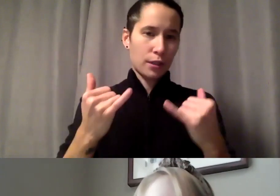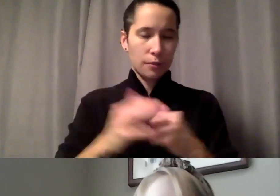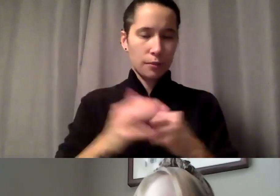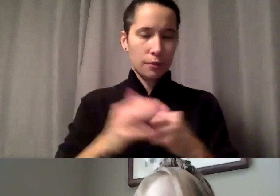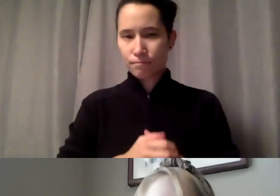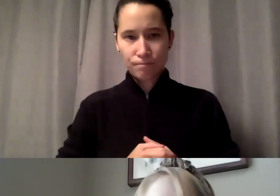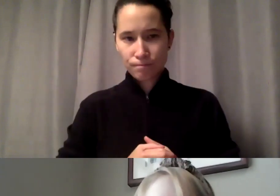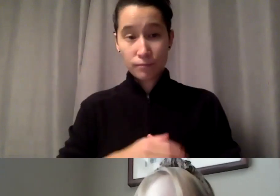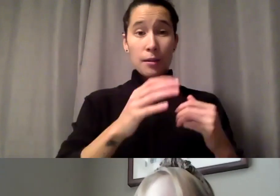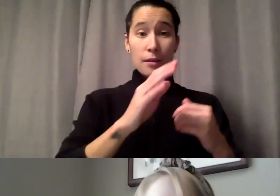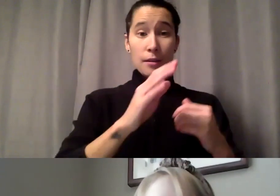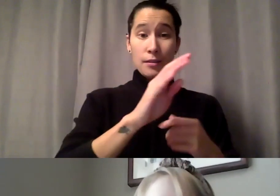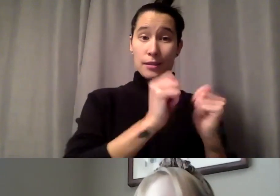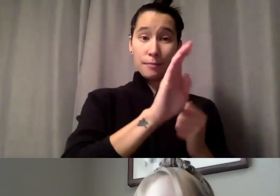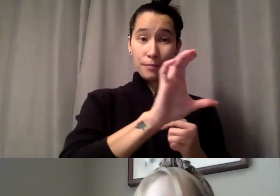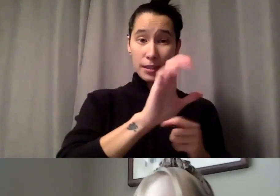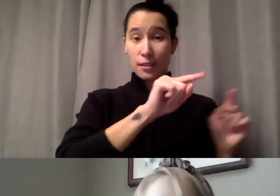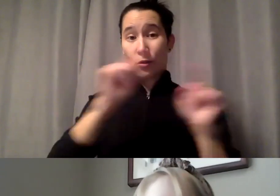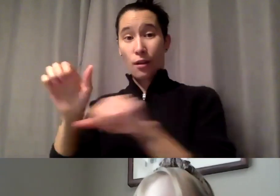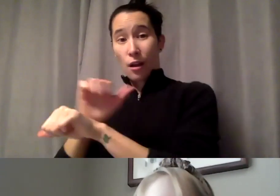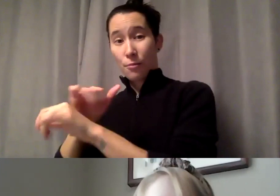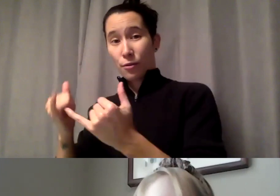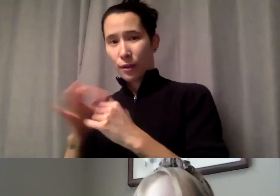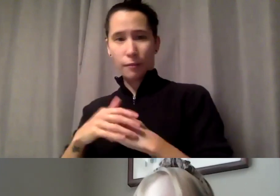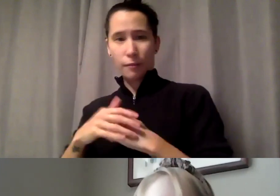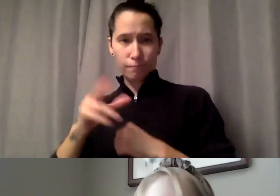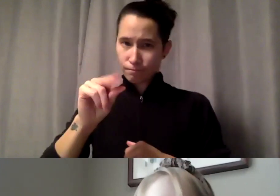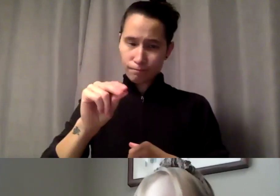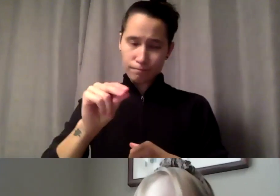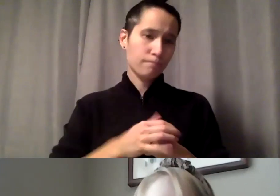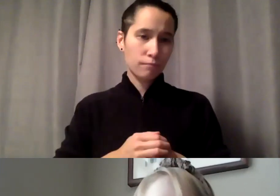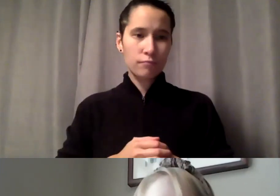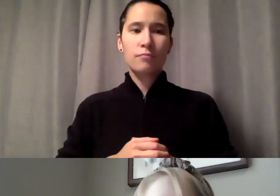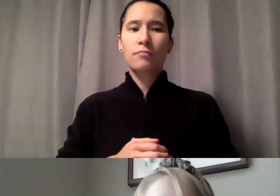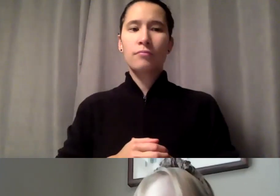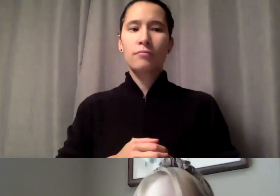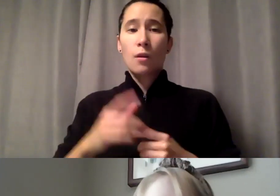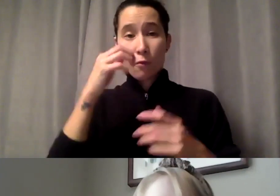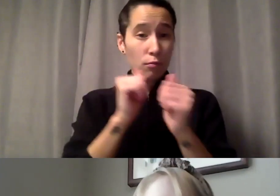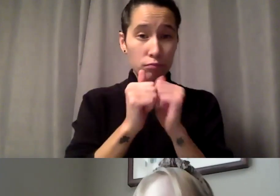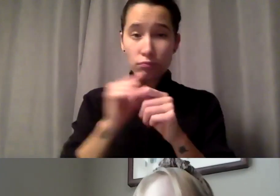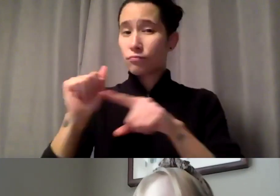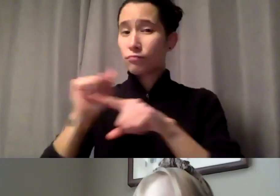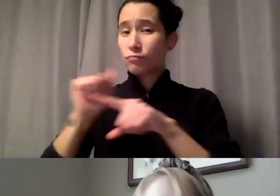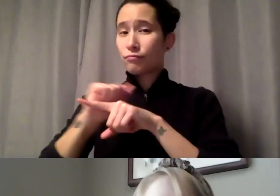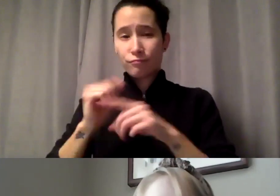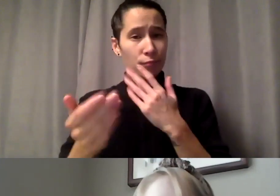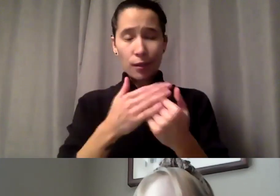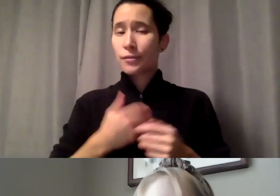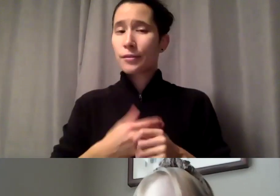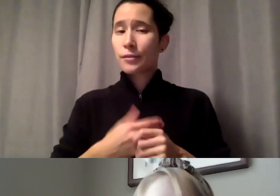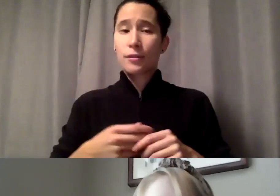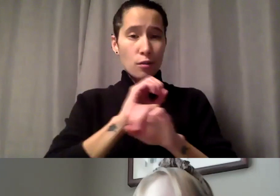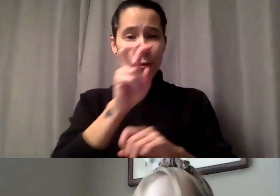from BC cannot go to Alberta right now for a purpose of competition or whatever it may be. If you live